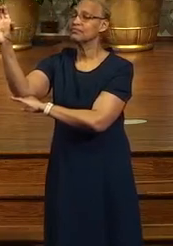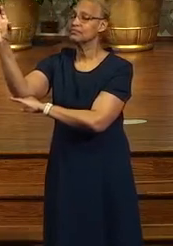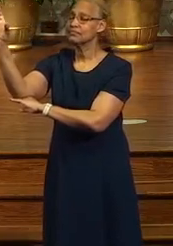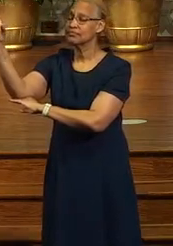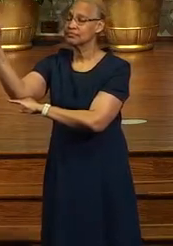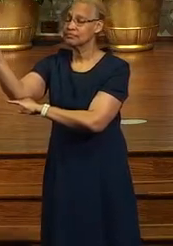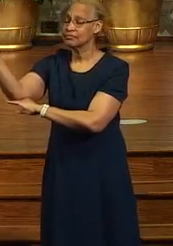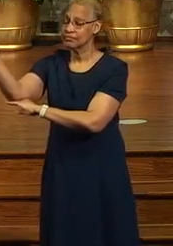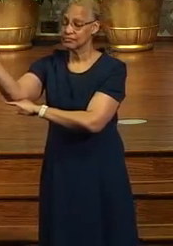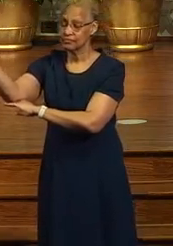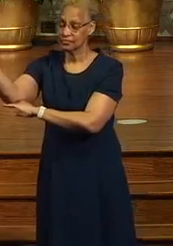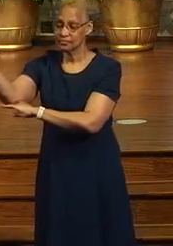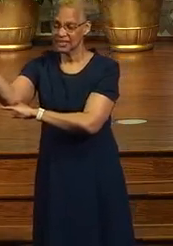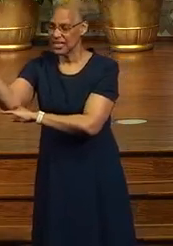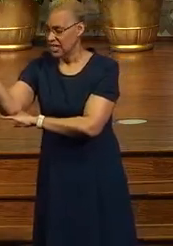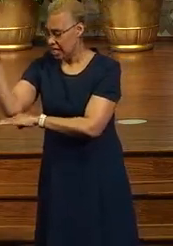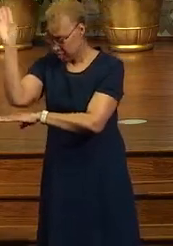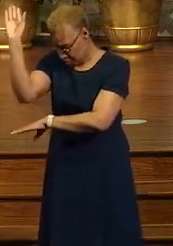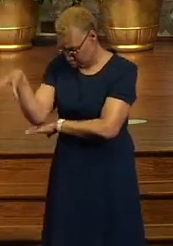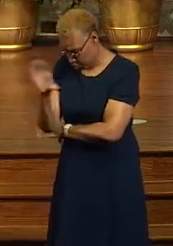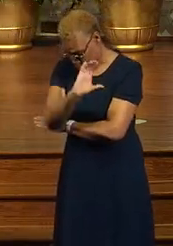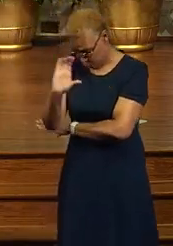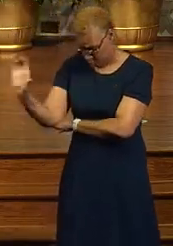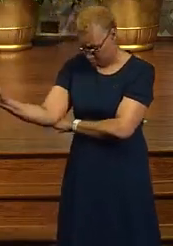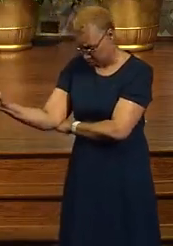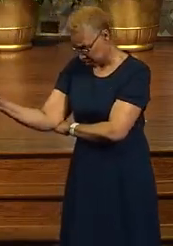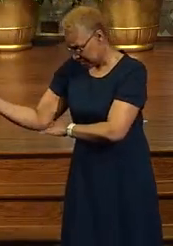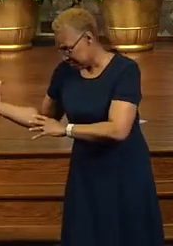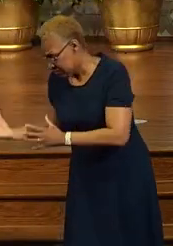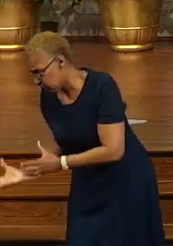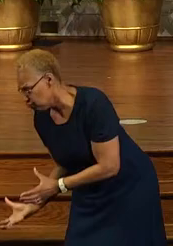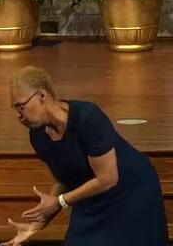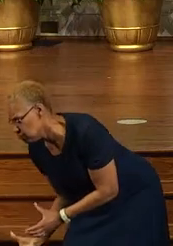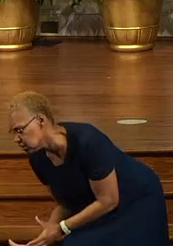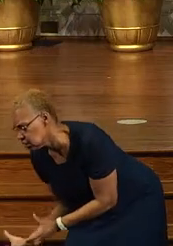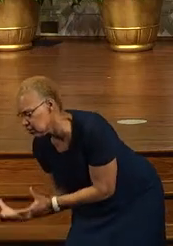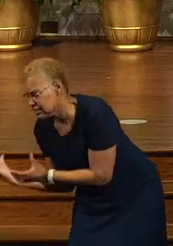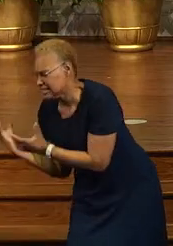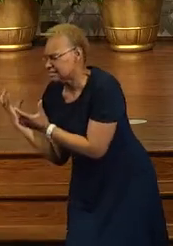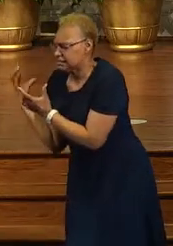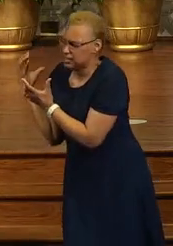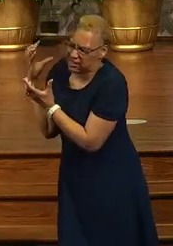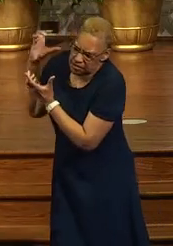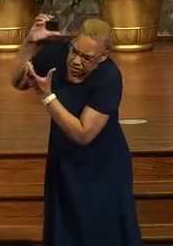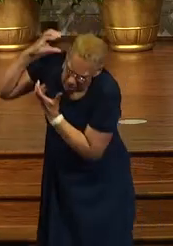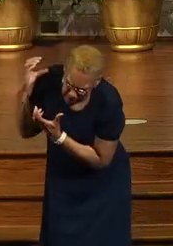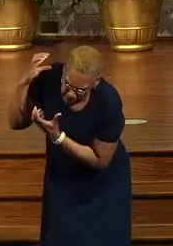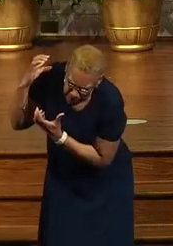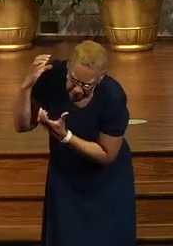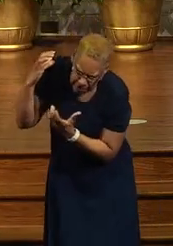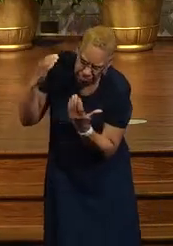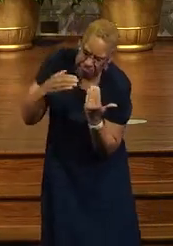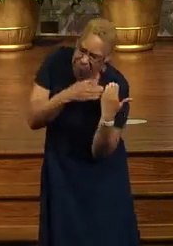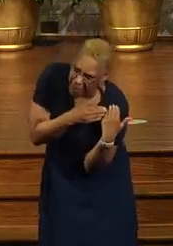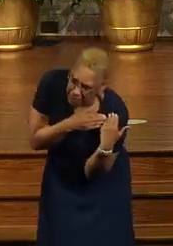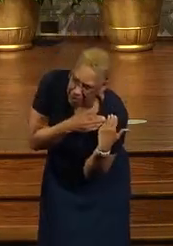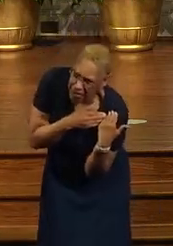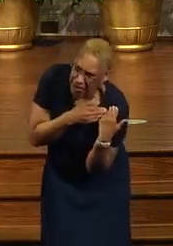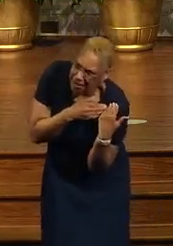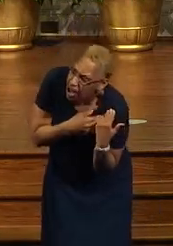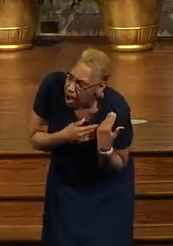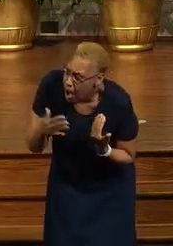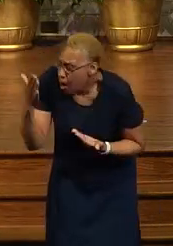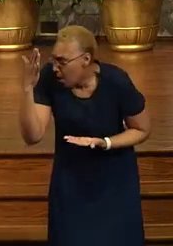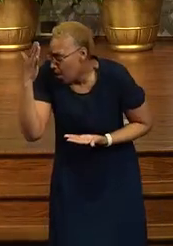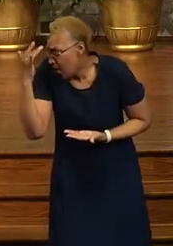he picked up a rugged burden so